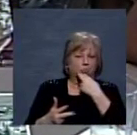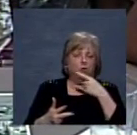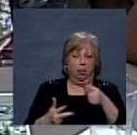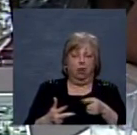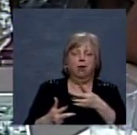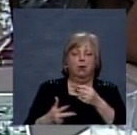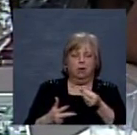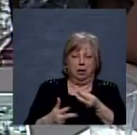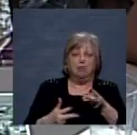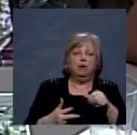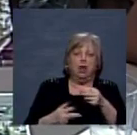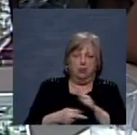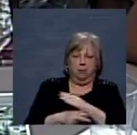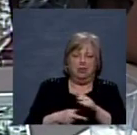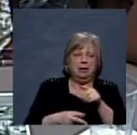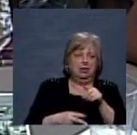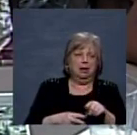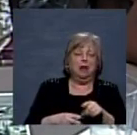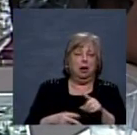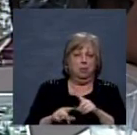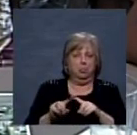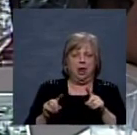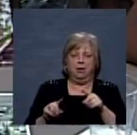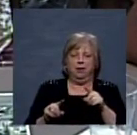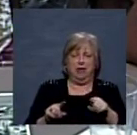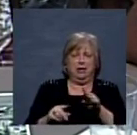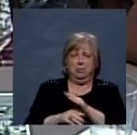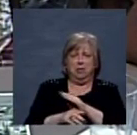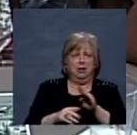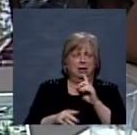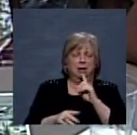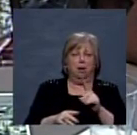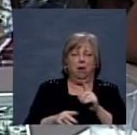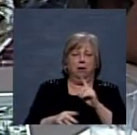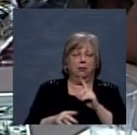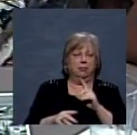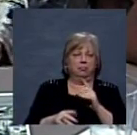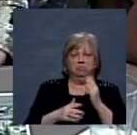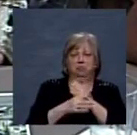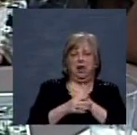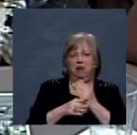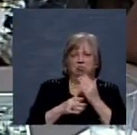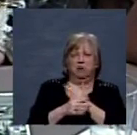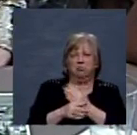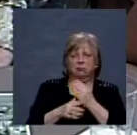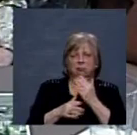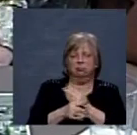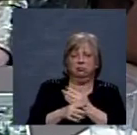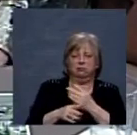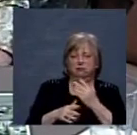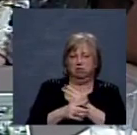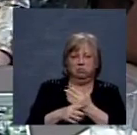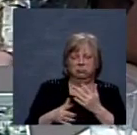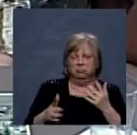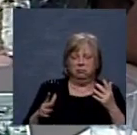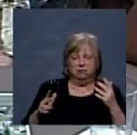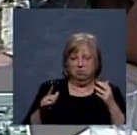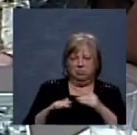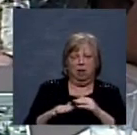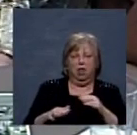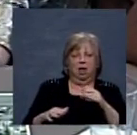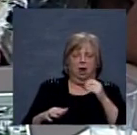other businesses in there as well. But these businesses are being basically plagued. And I